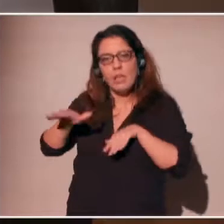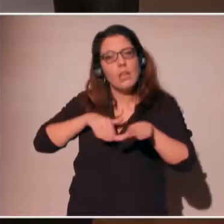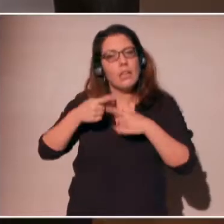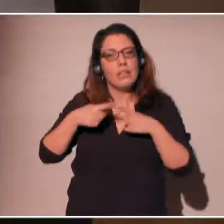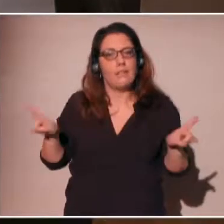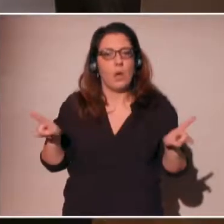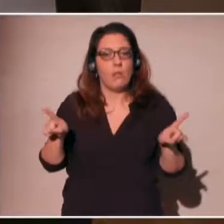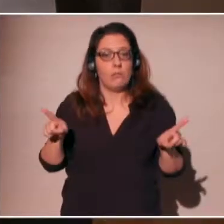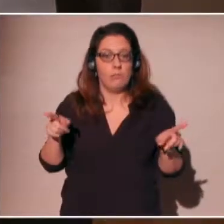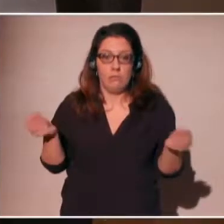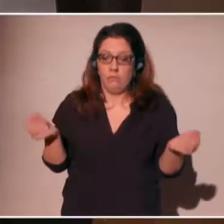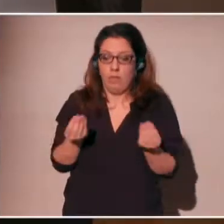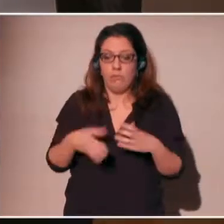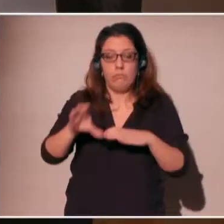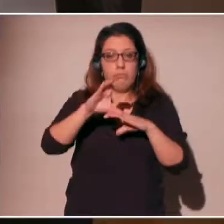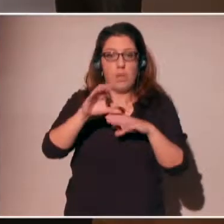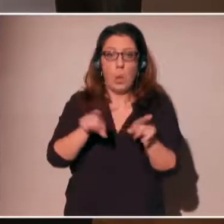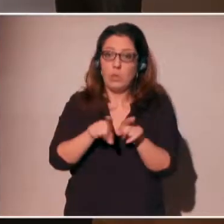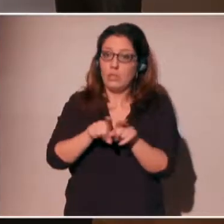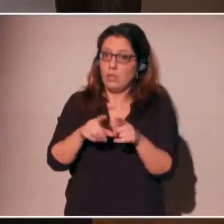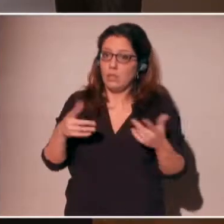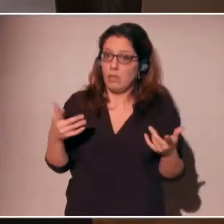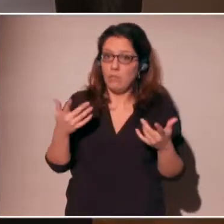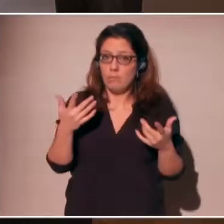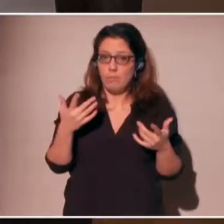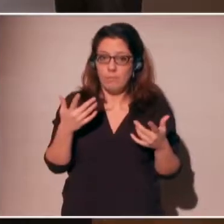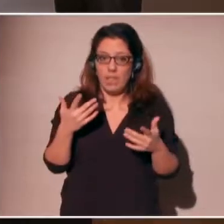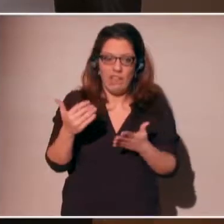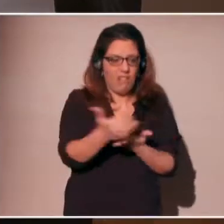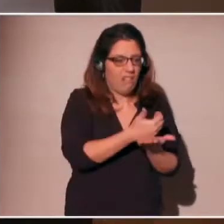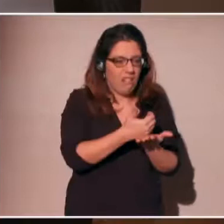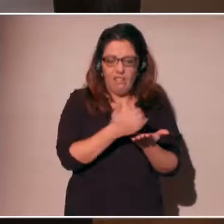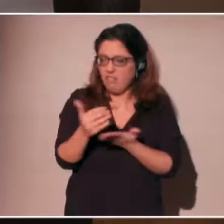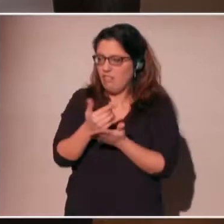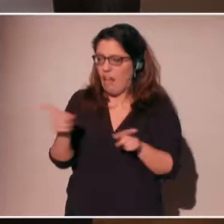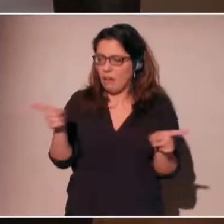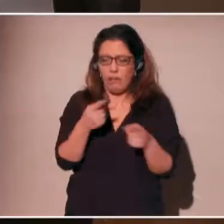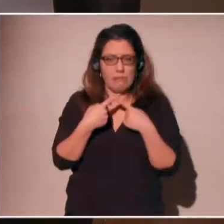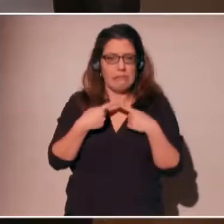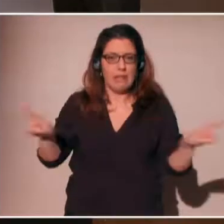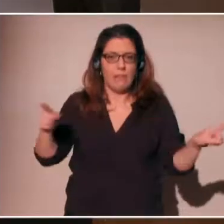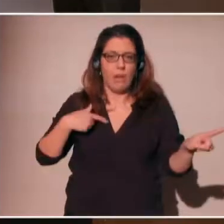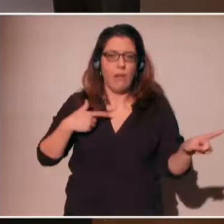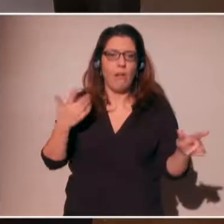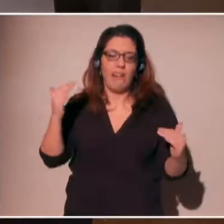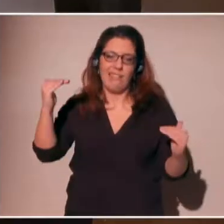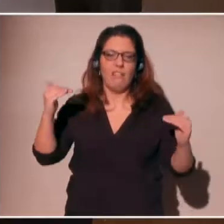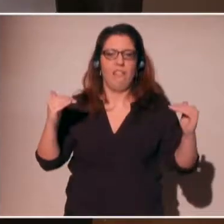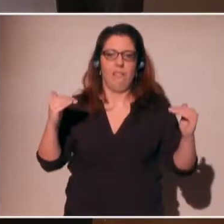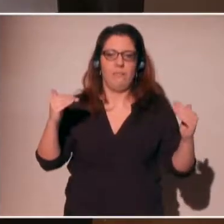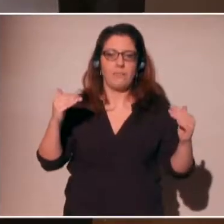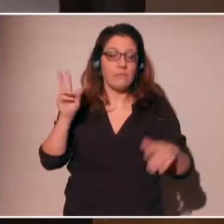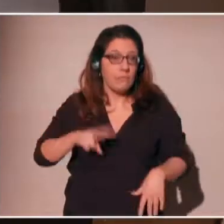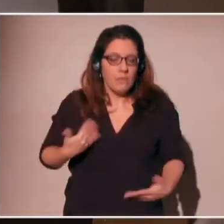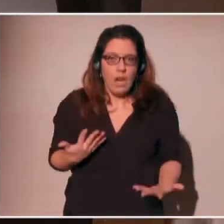these manners are quite complementary, and it helps in one way to help this fill this gap